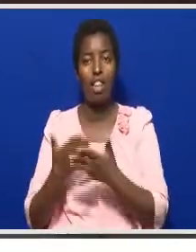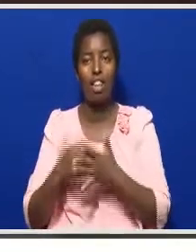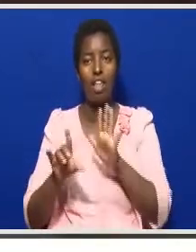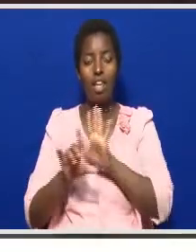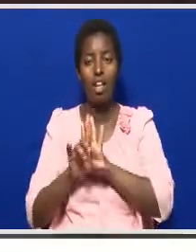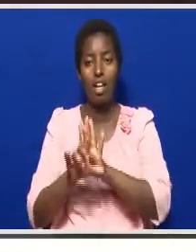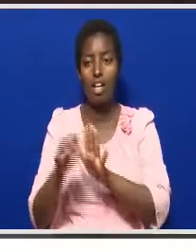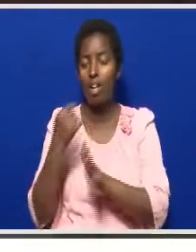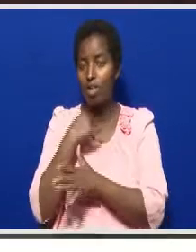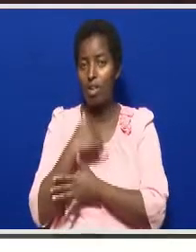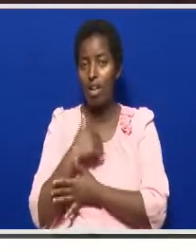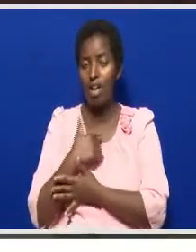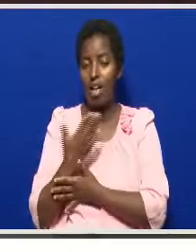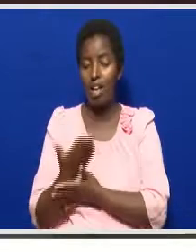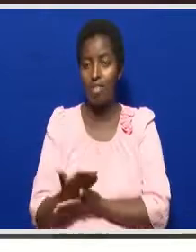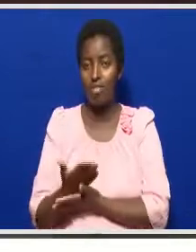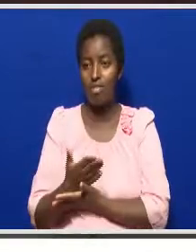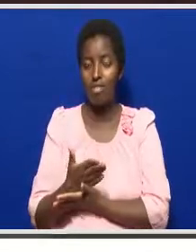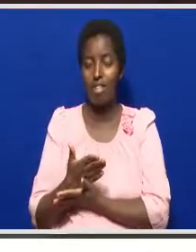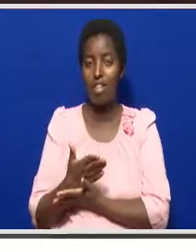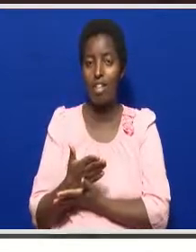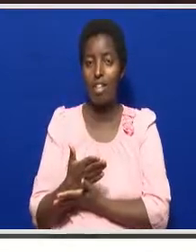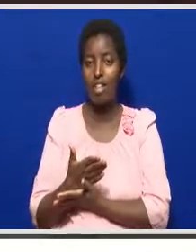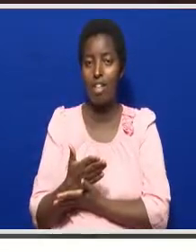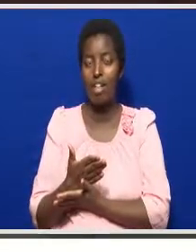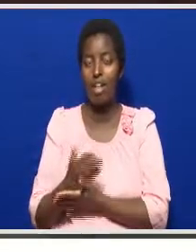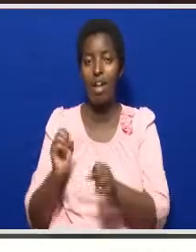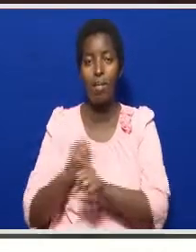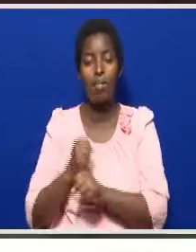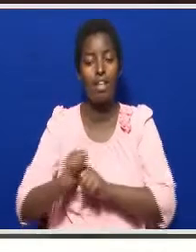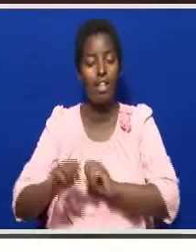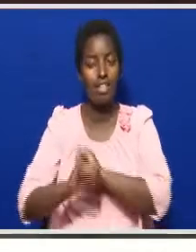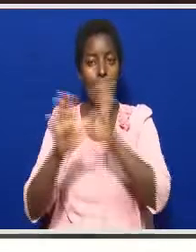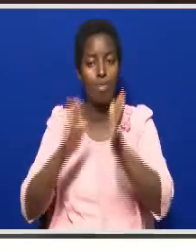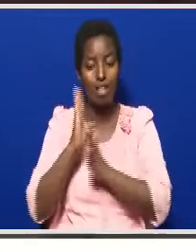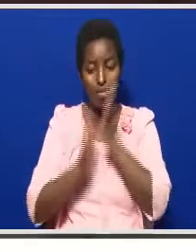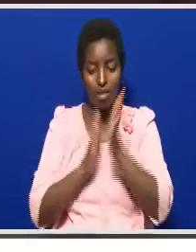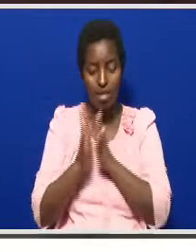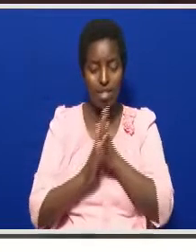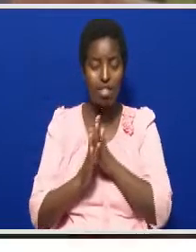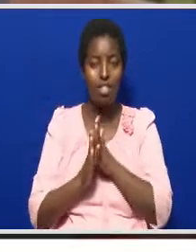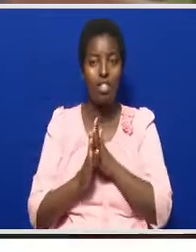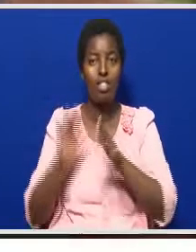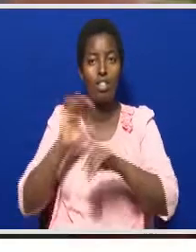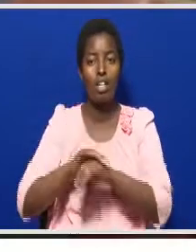were at the forefront of the war on the crown and made it clear that the strategy is to invest more health